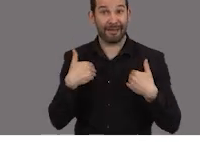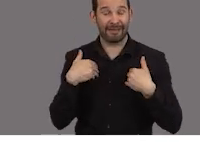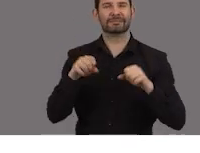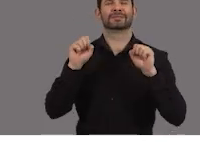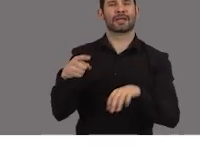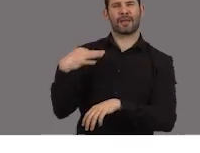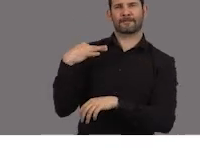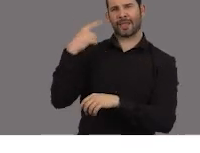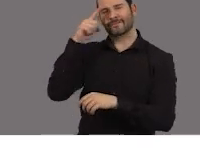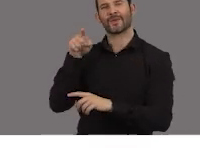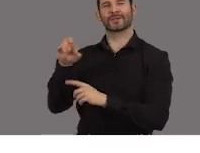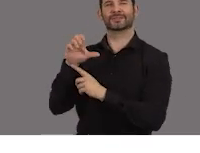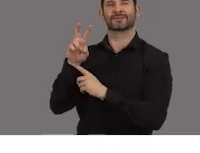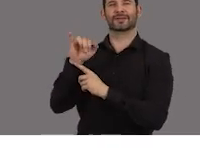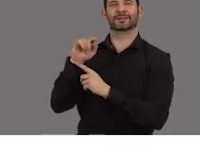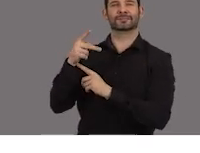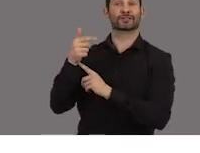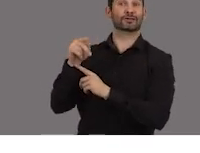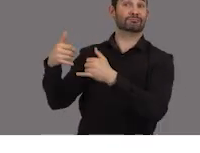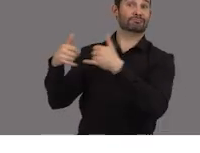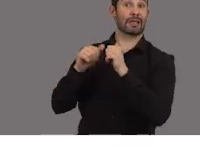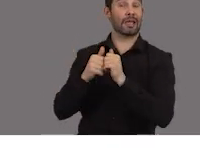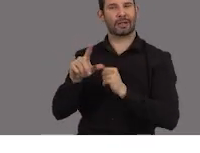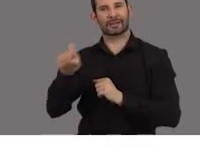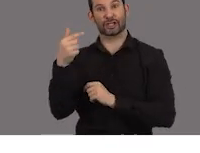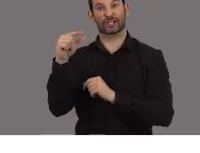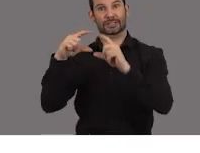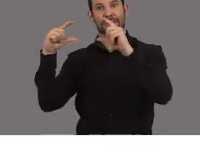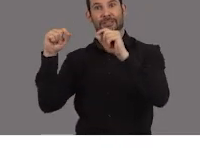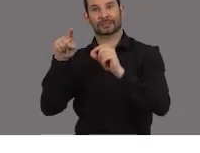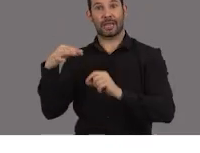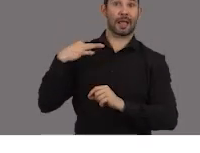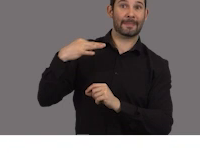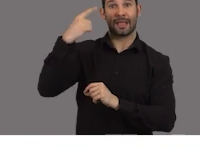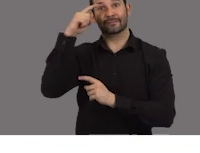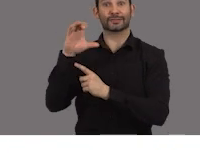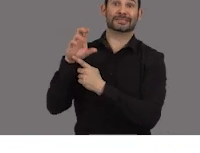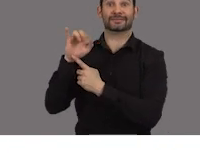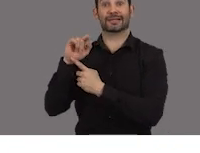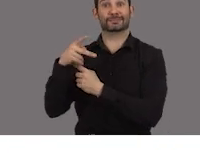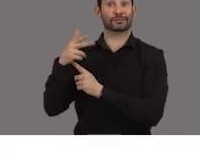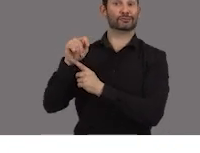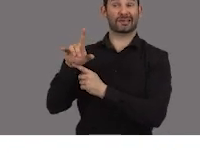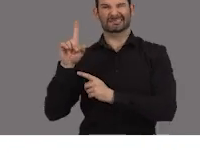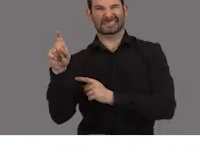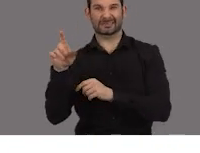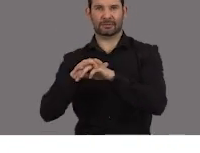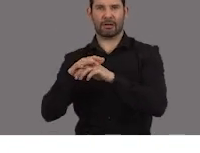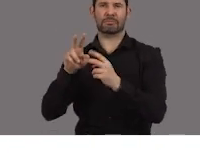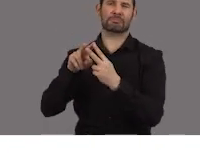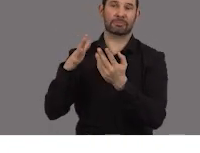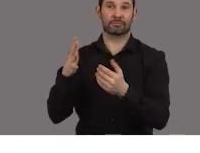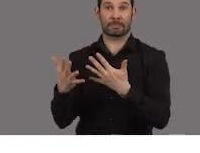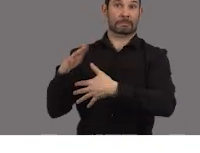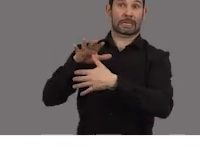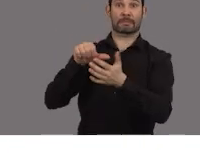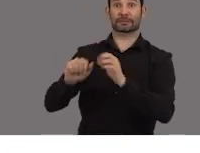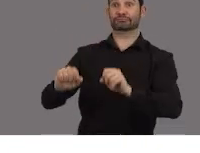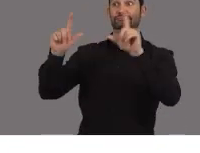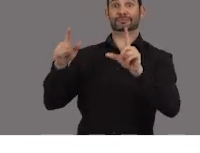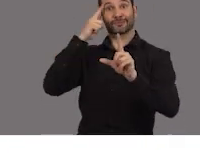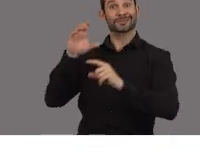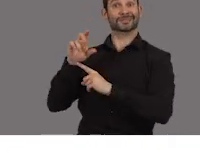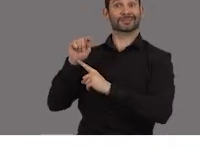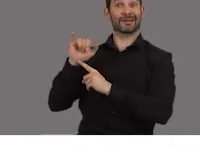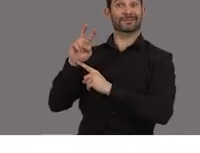apply for the CVITP grant by clicking the green Apply for the CVITP Grant button on either the main page of